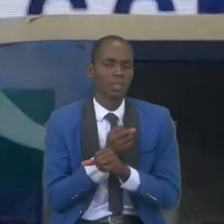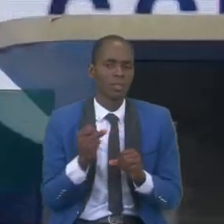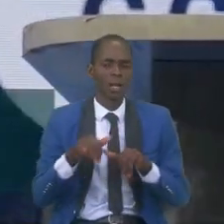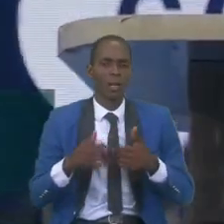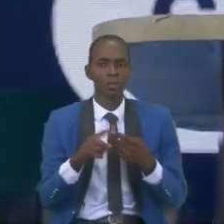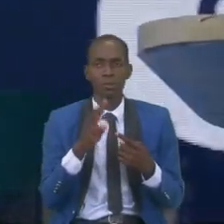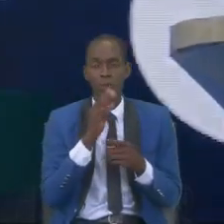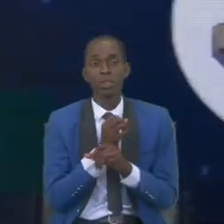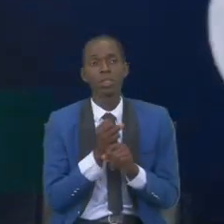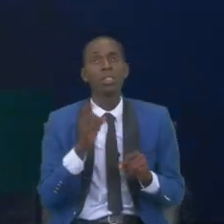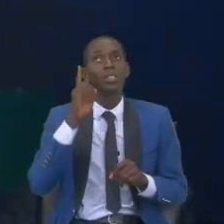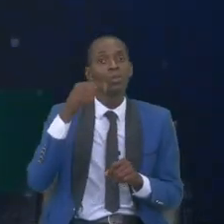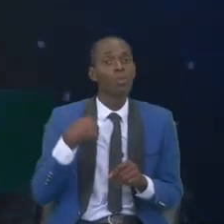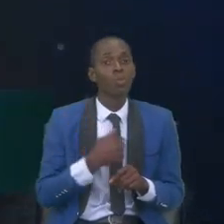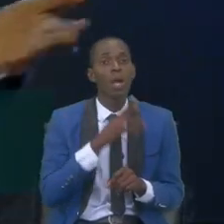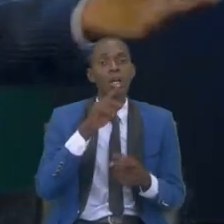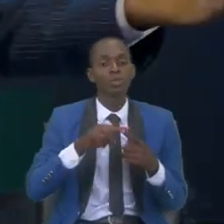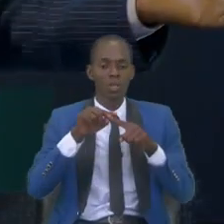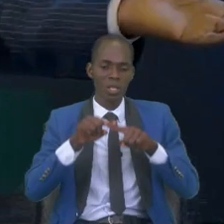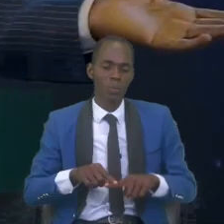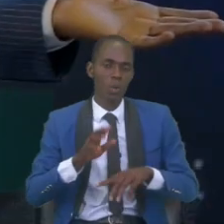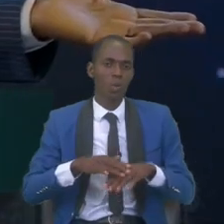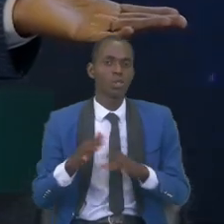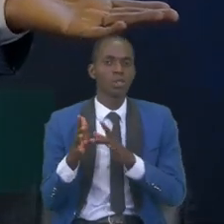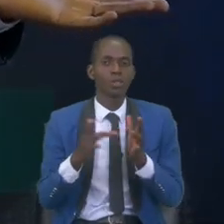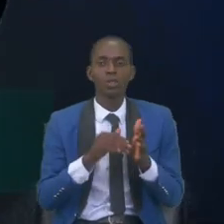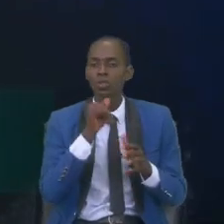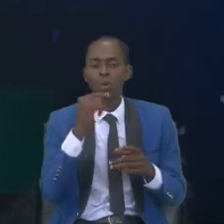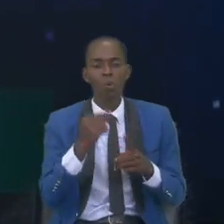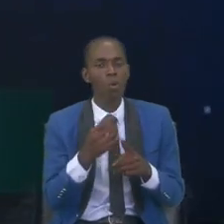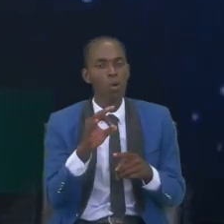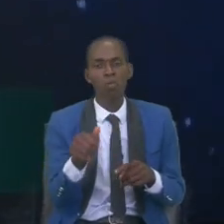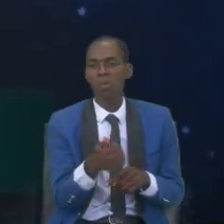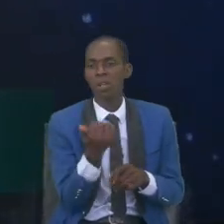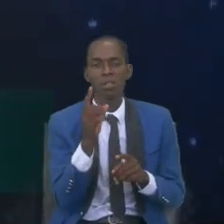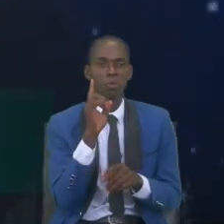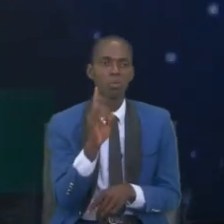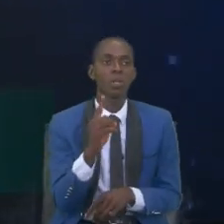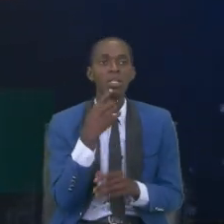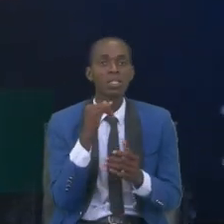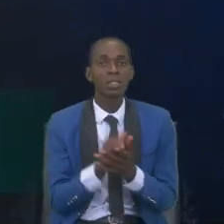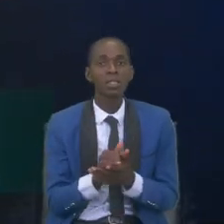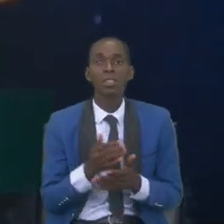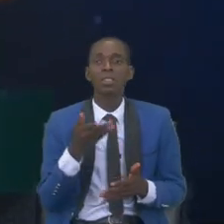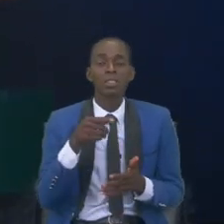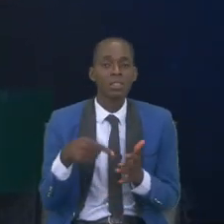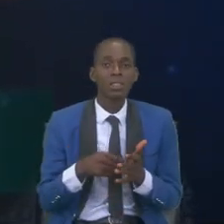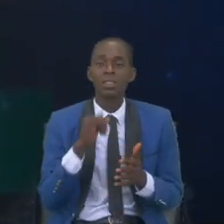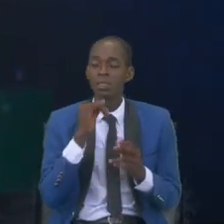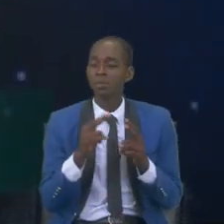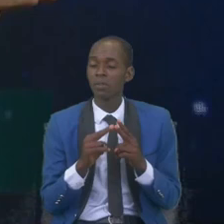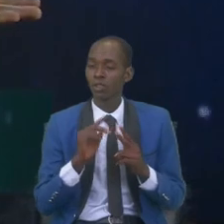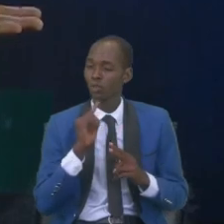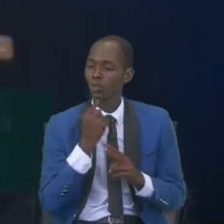you should depend on Jesus more than the words of any man. And he says, this is so very serious and very